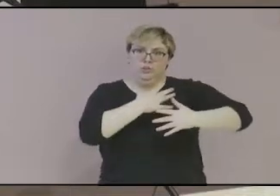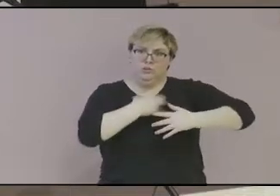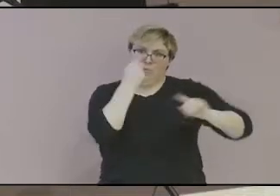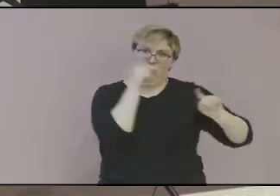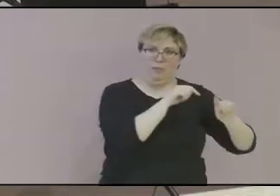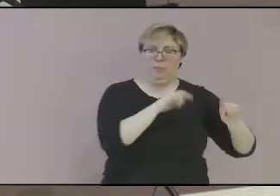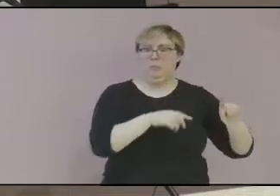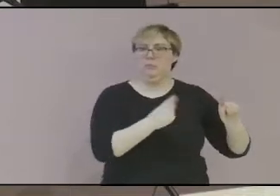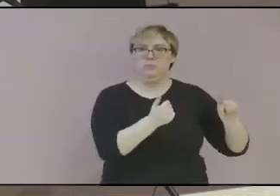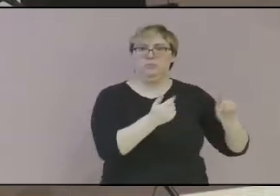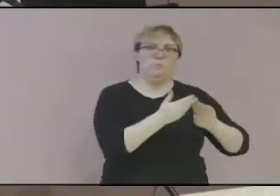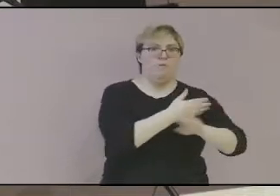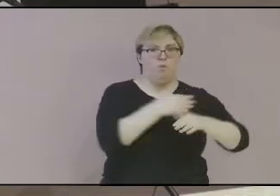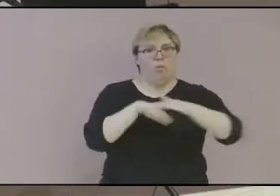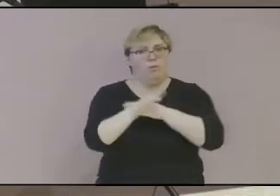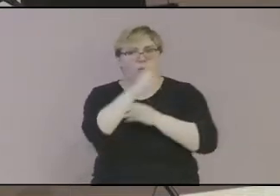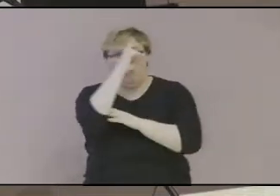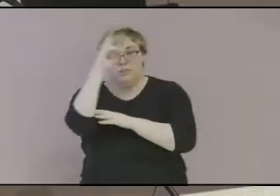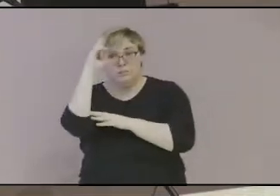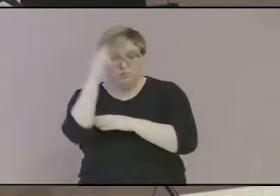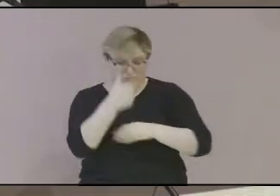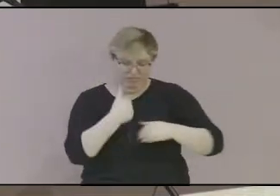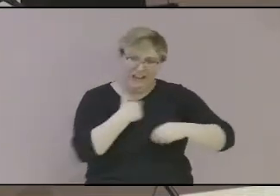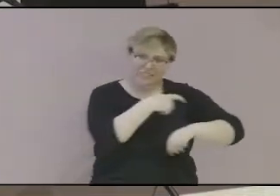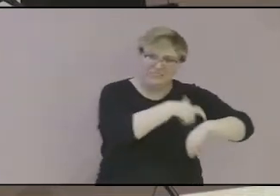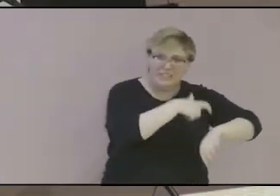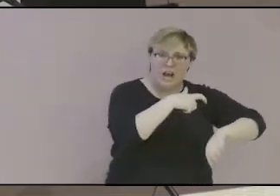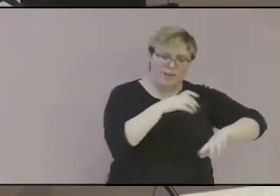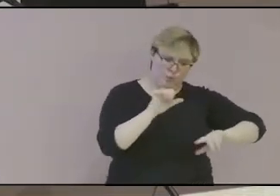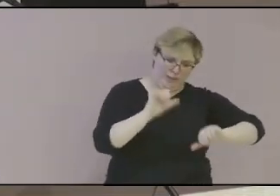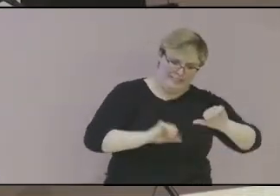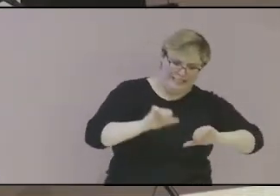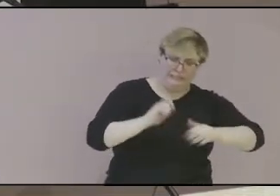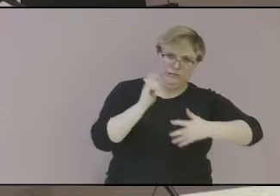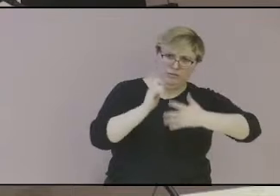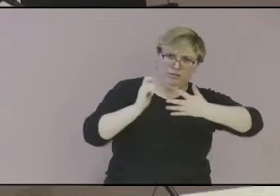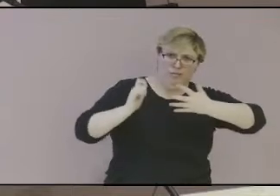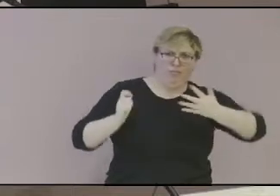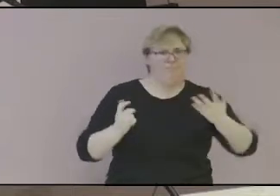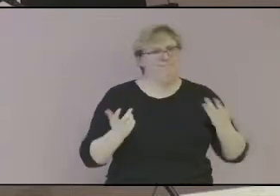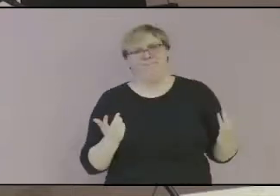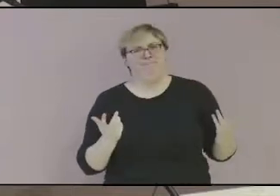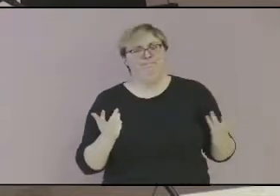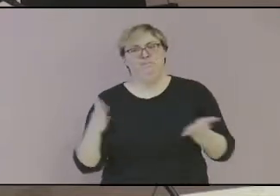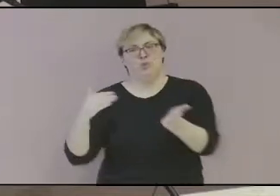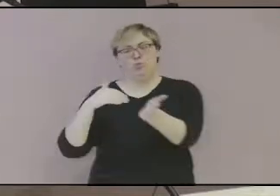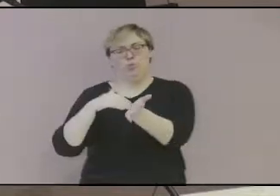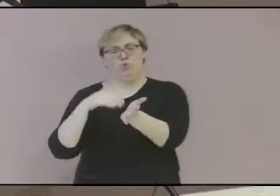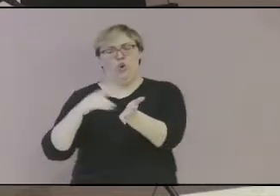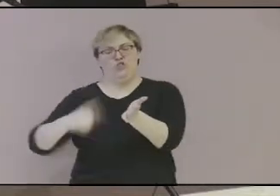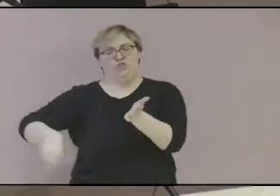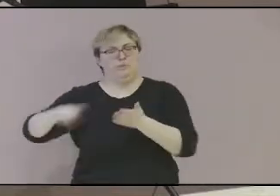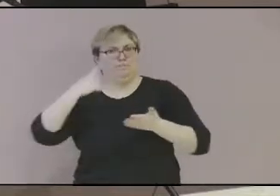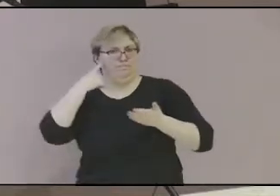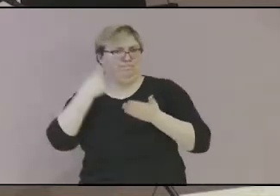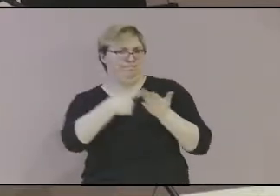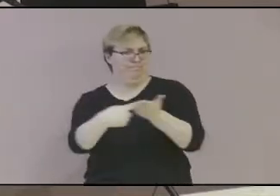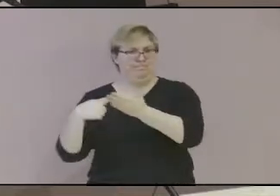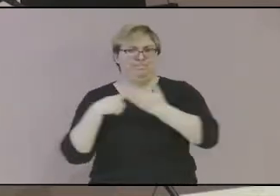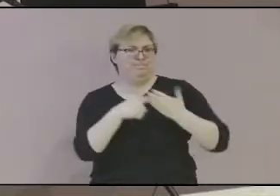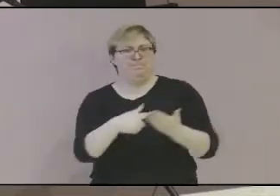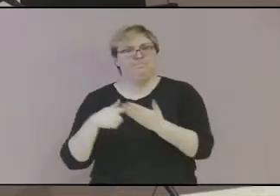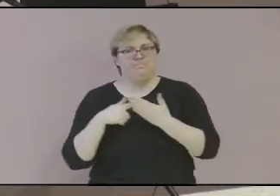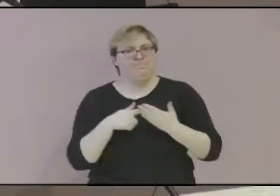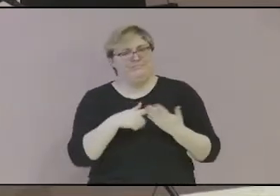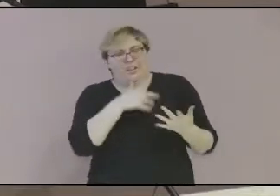at an ER or an ICU? There was a sense among a lot of the physicians that this was not going to be practical, it was not going to work. As a third